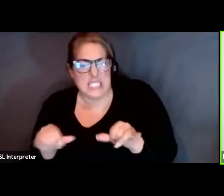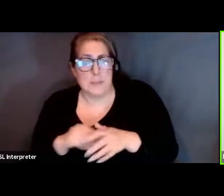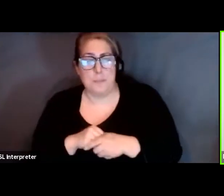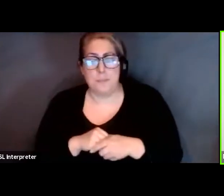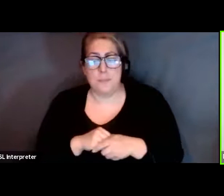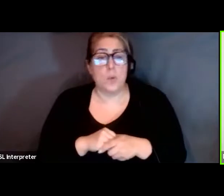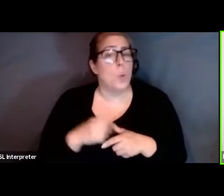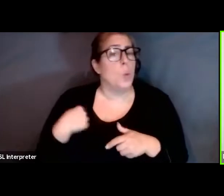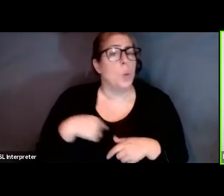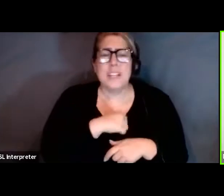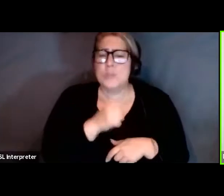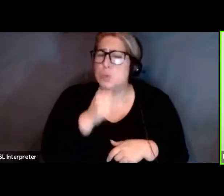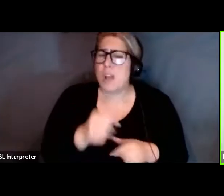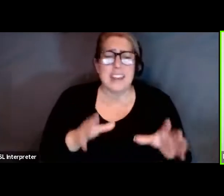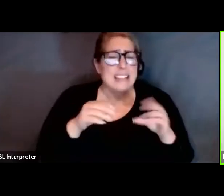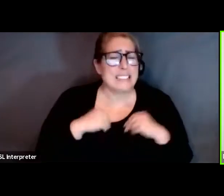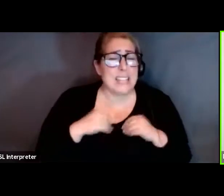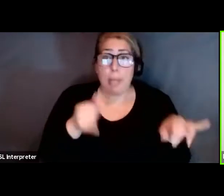accept the status quo.